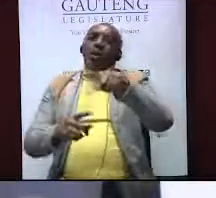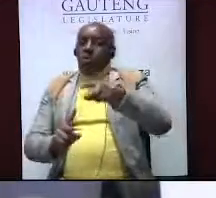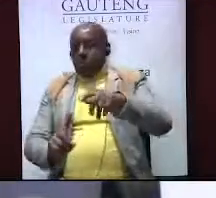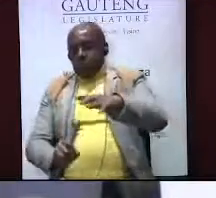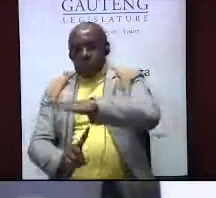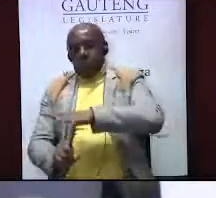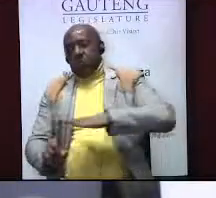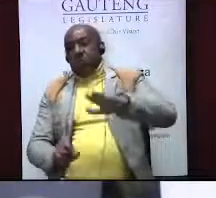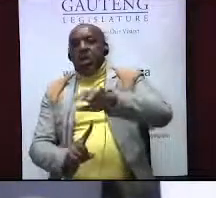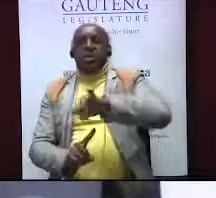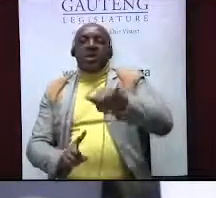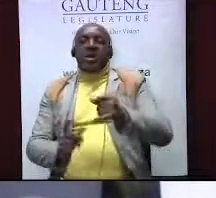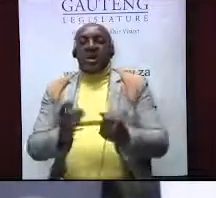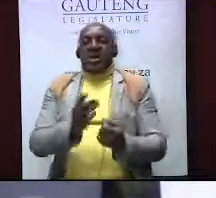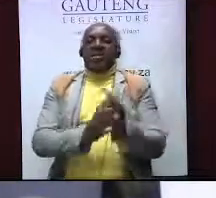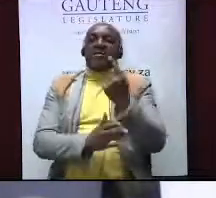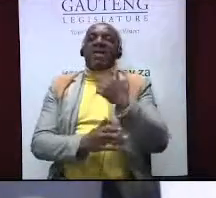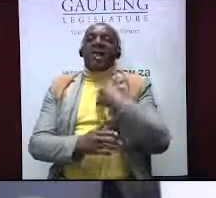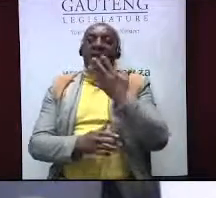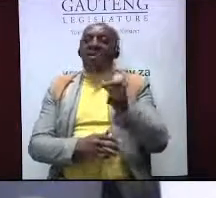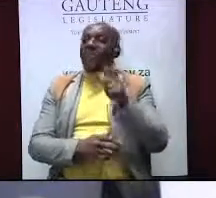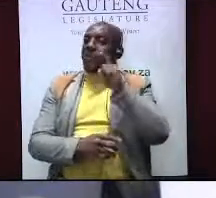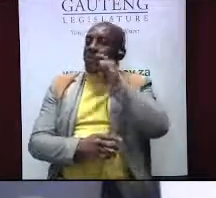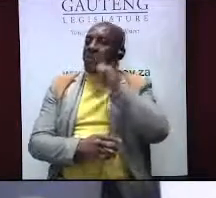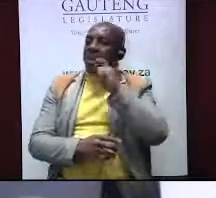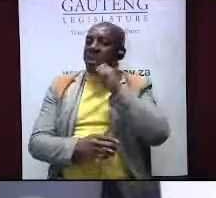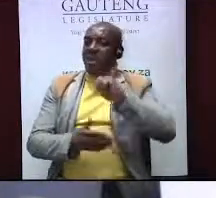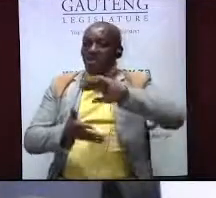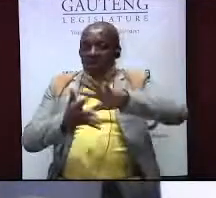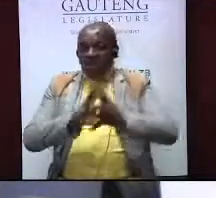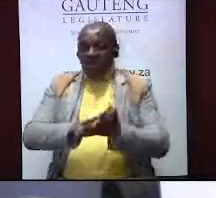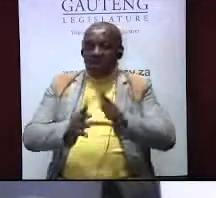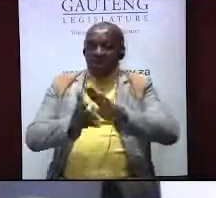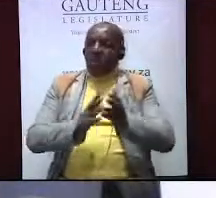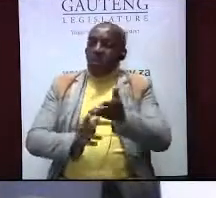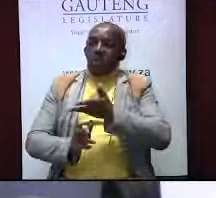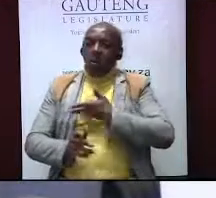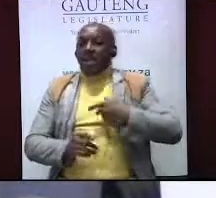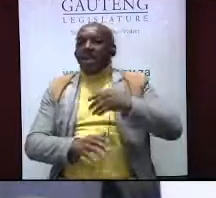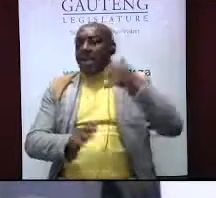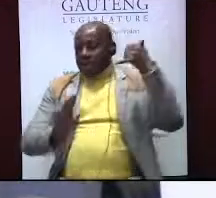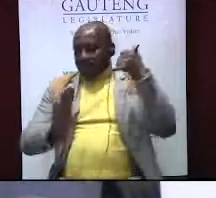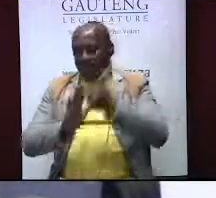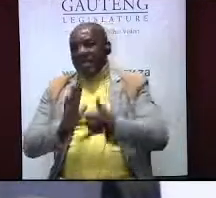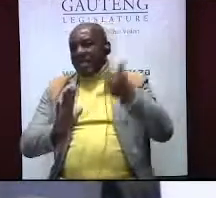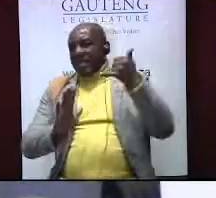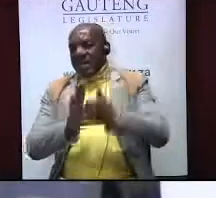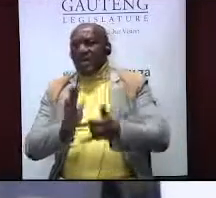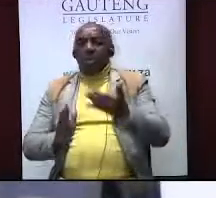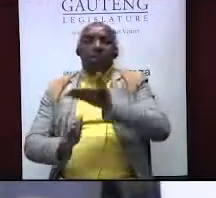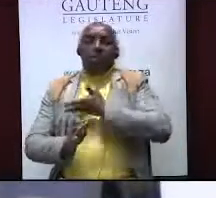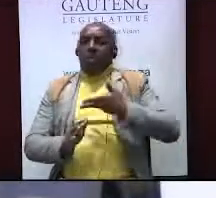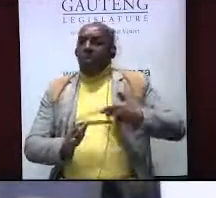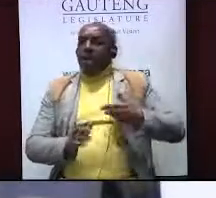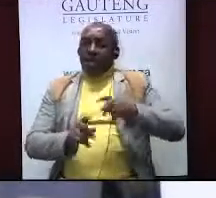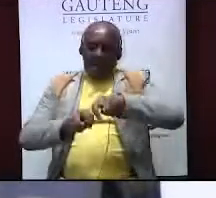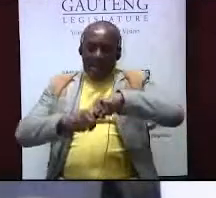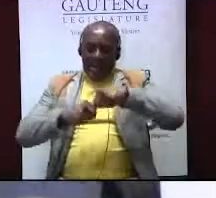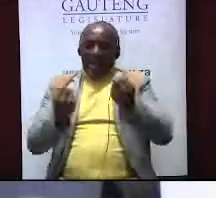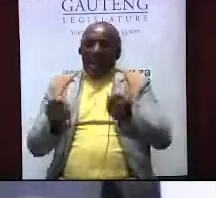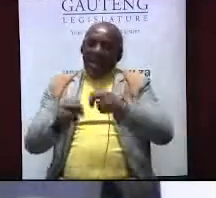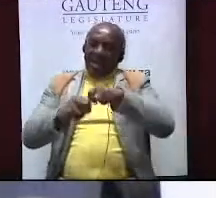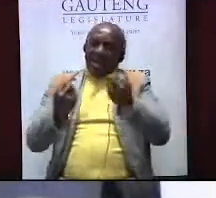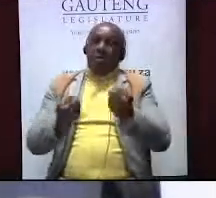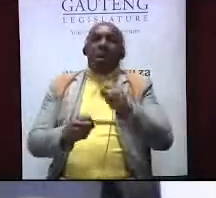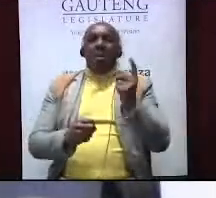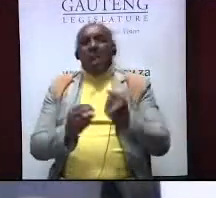we have men destroying women, killing women, and raping women. What